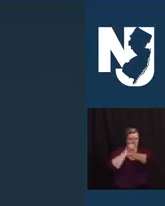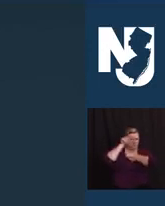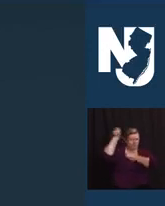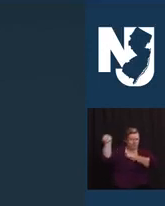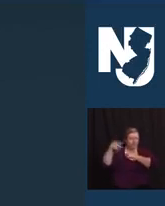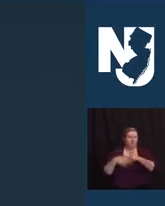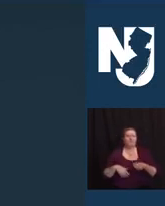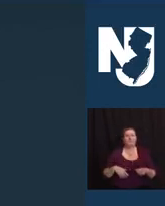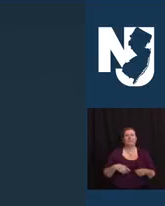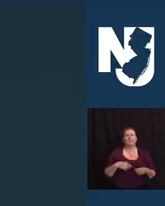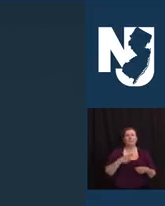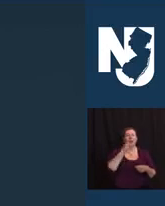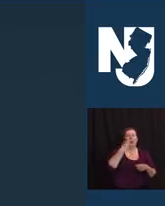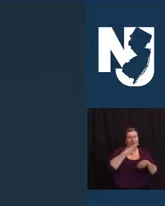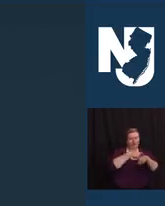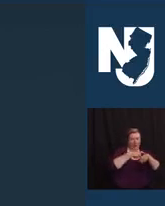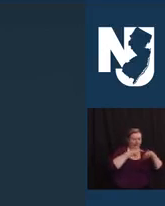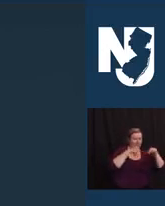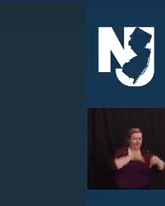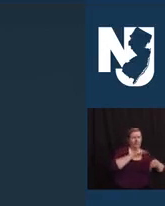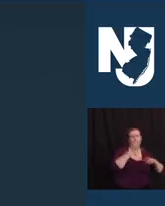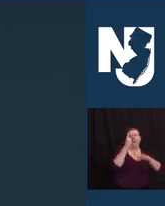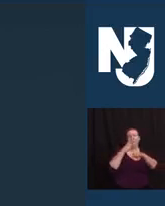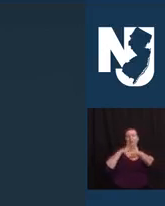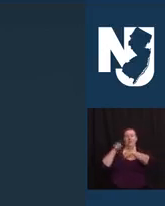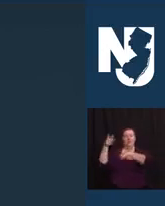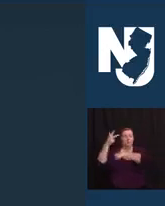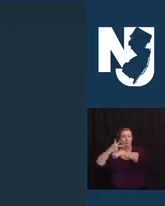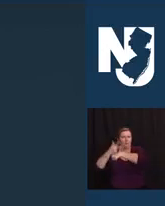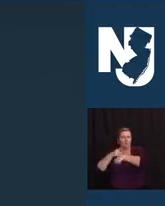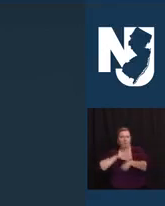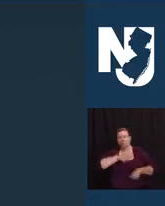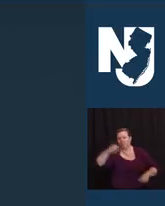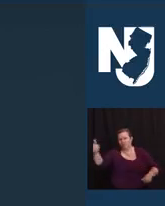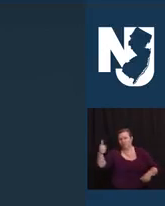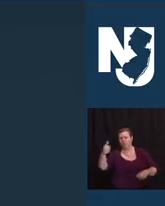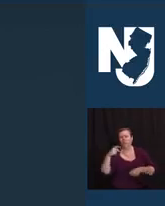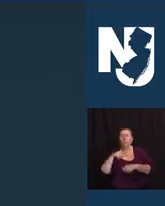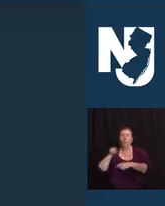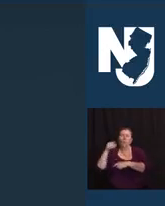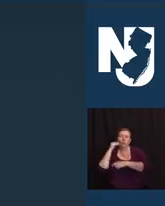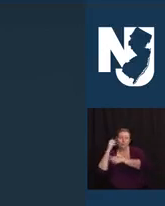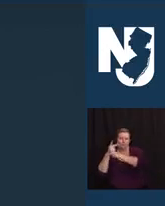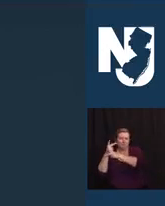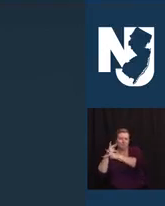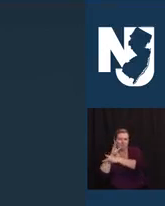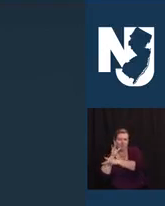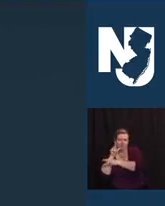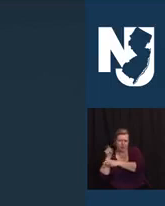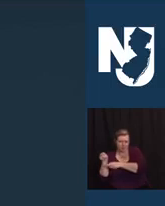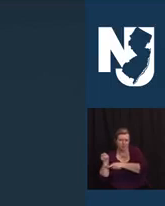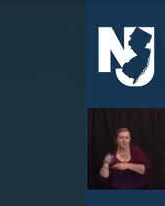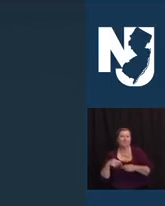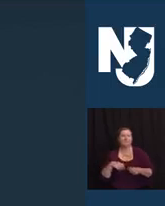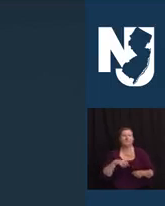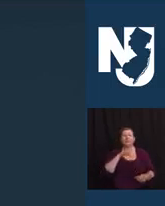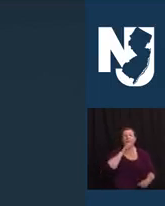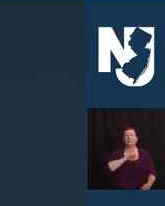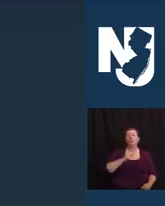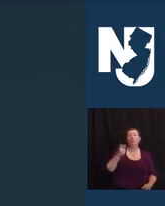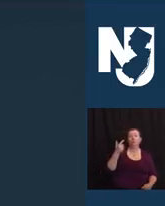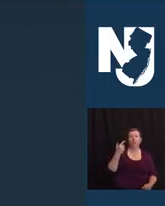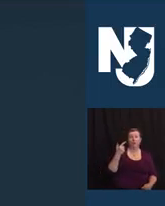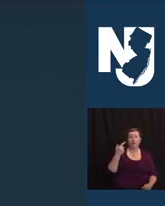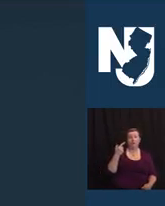Jersey, traveling back south to take care of his mother. At the age of 21, Otto was inspired by the